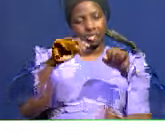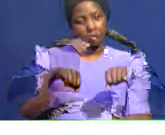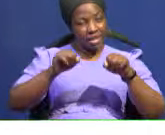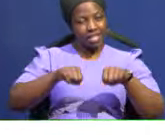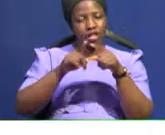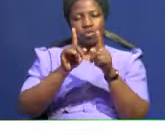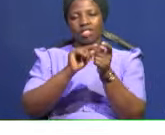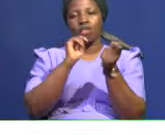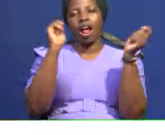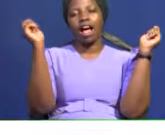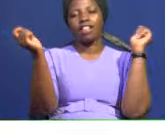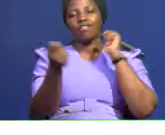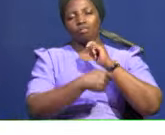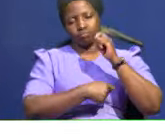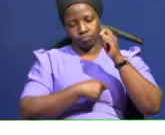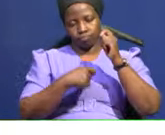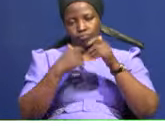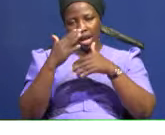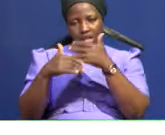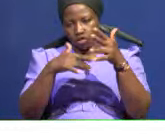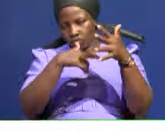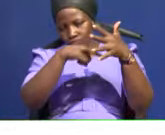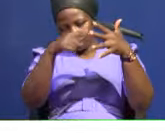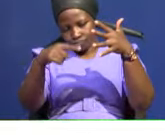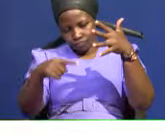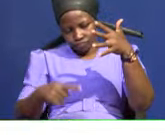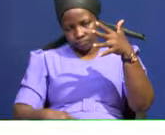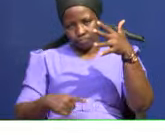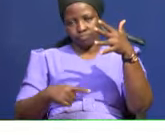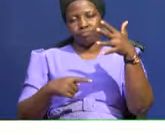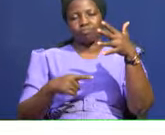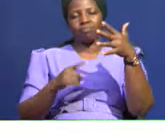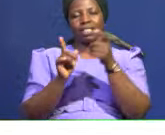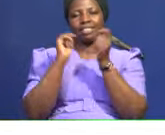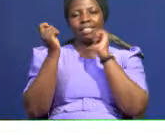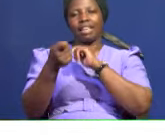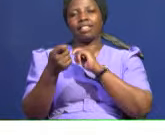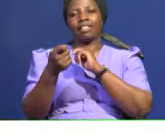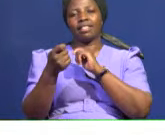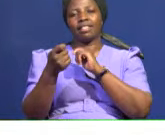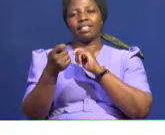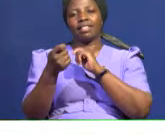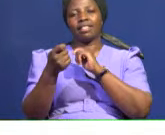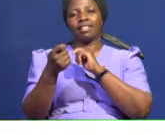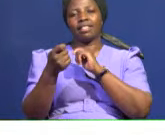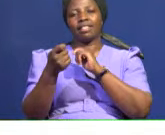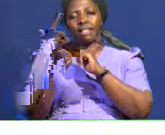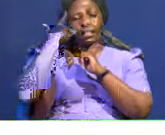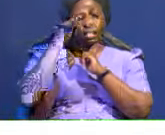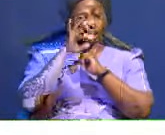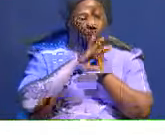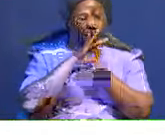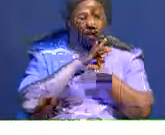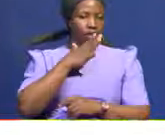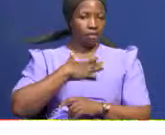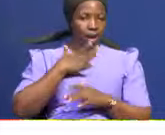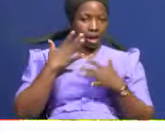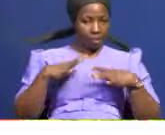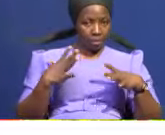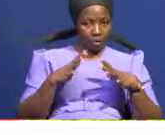transform all these materials that I have into wealth for the benefit. Viongozi wa